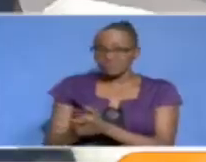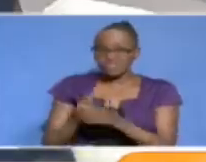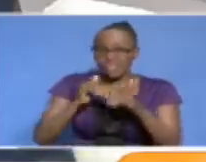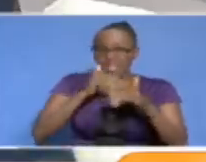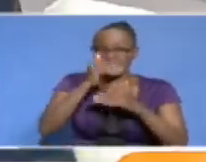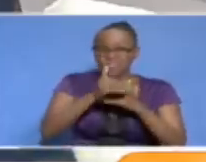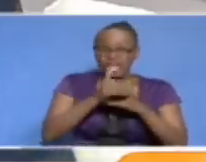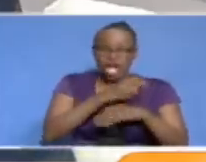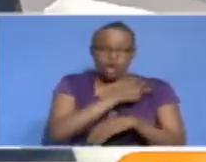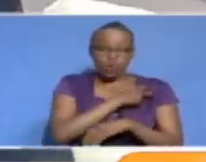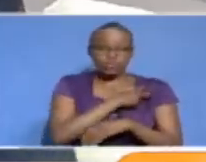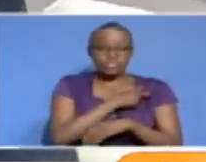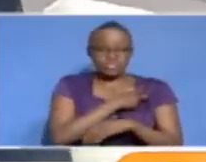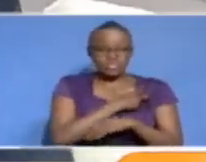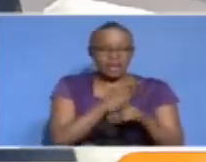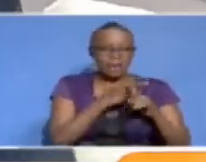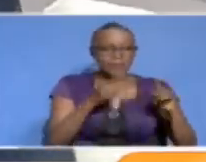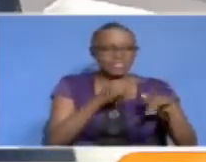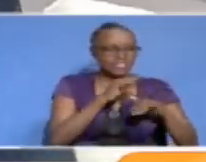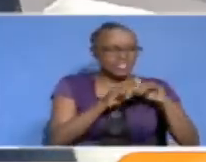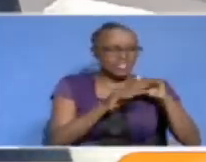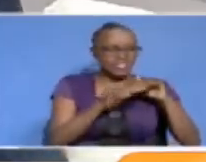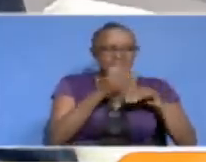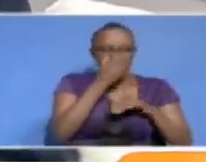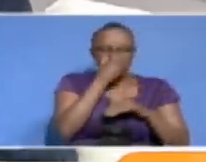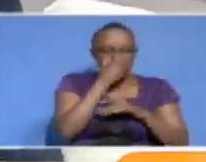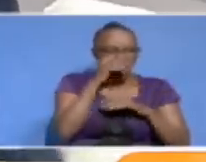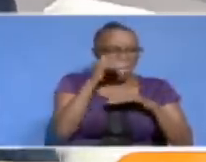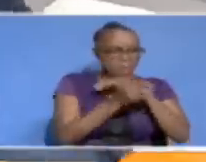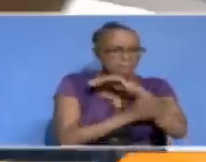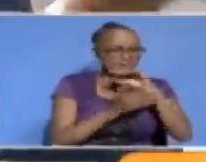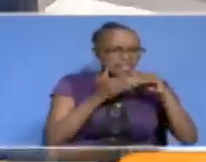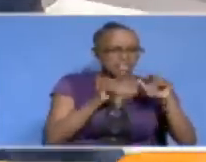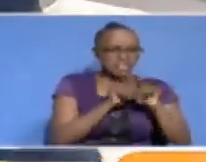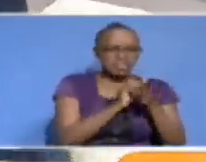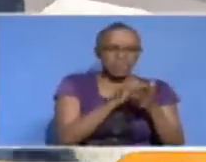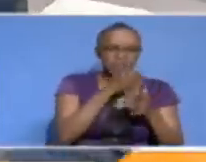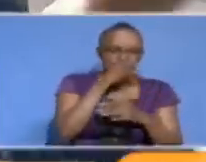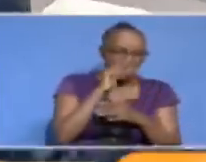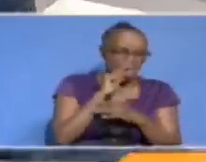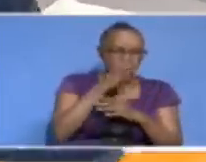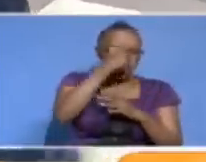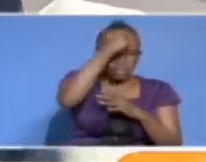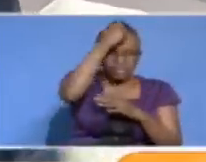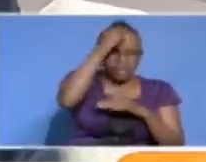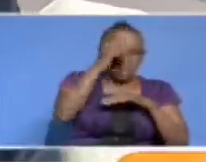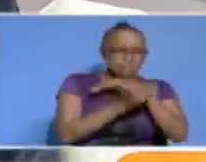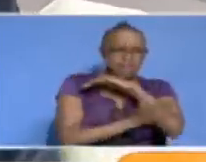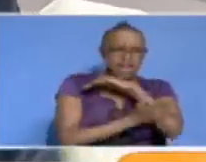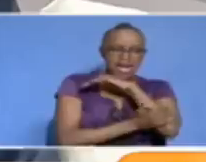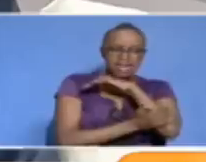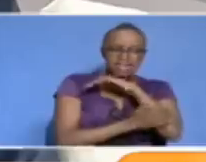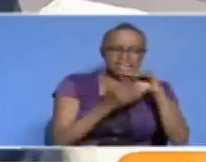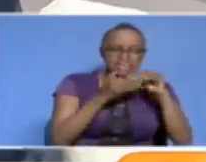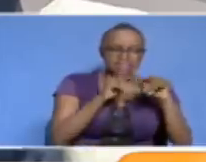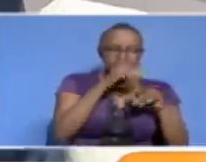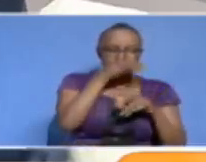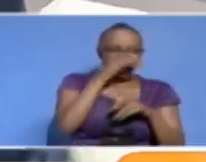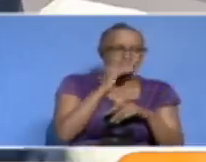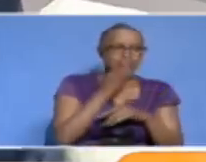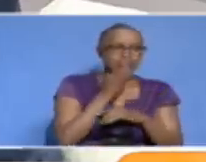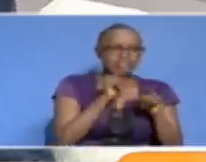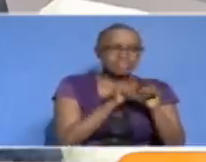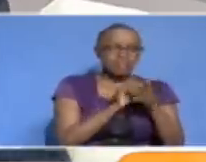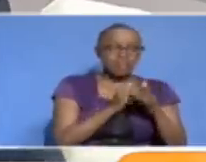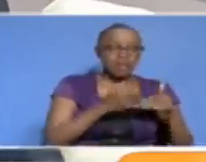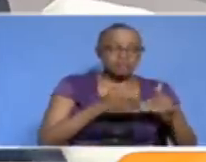After consulting widely, but Ruto is not a bad leader. Raila is not a bad leader. Kalonzo is not a bad leader. Wetangula is not a bad leader. Mosale was not a bad leader. Being